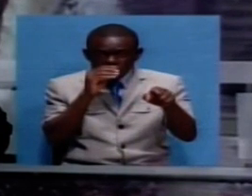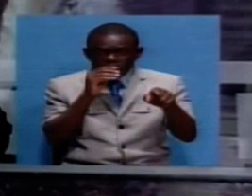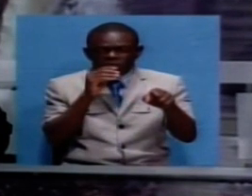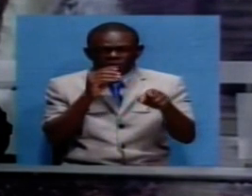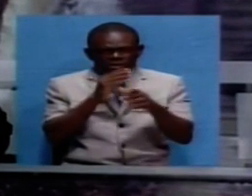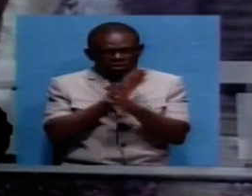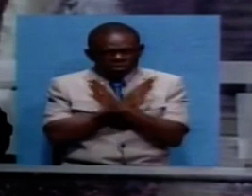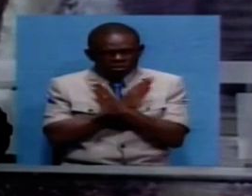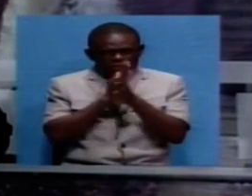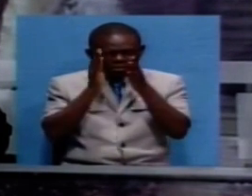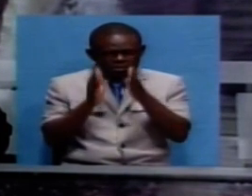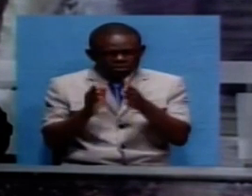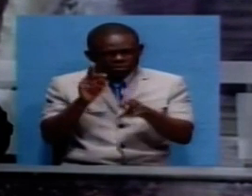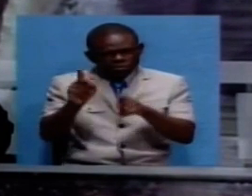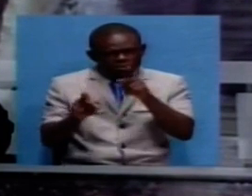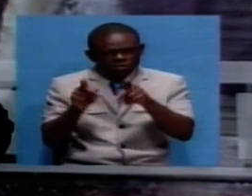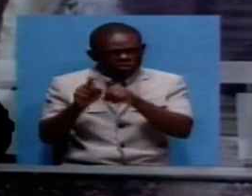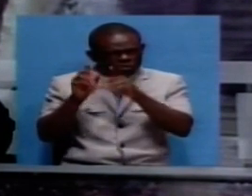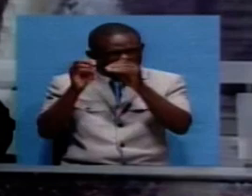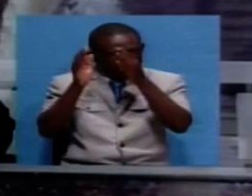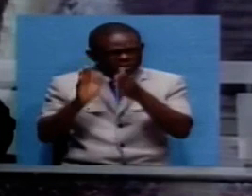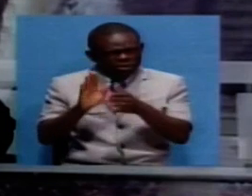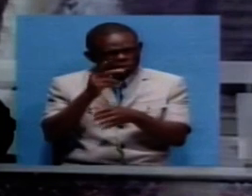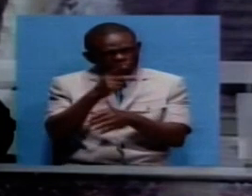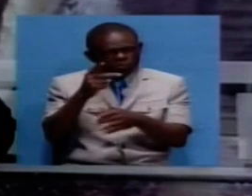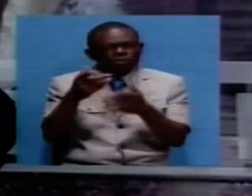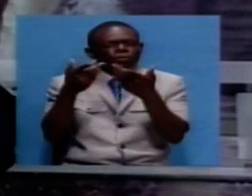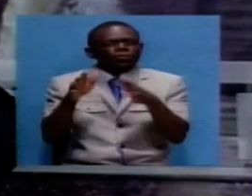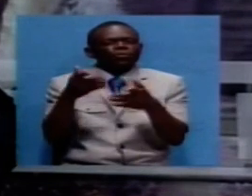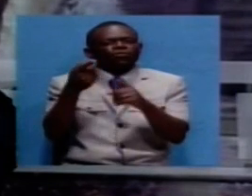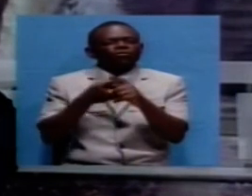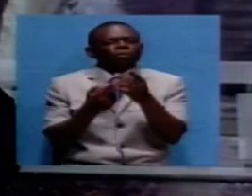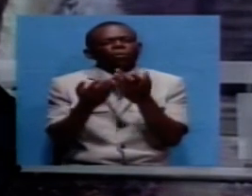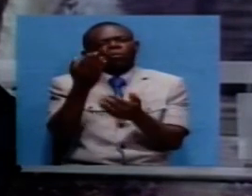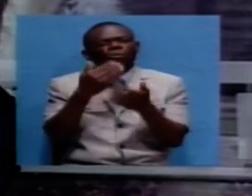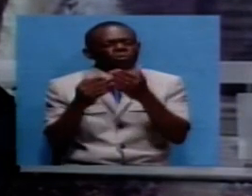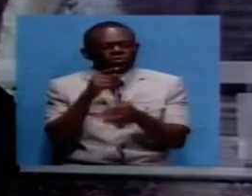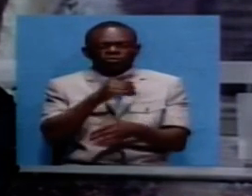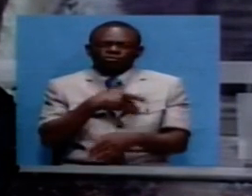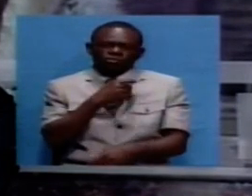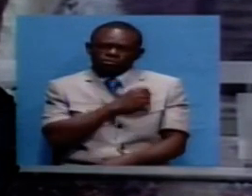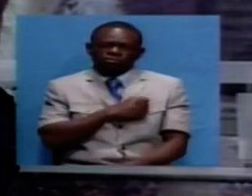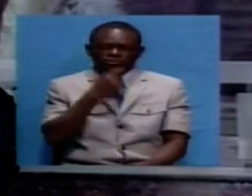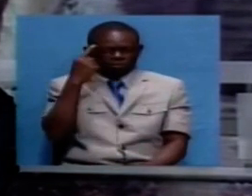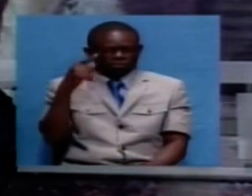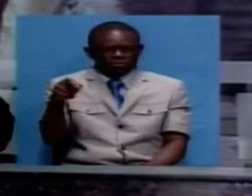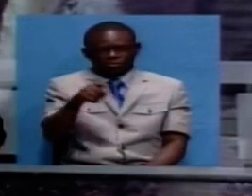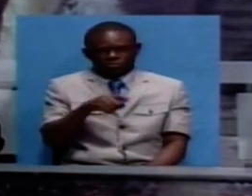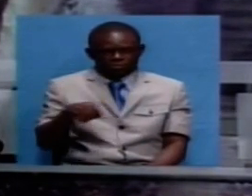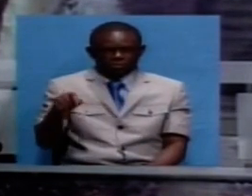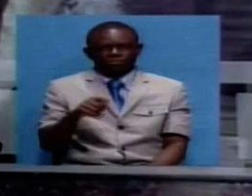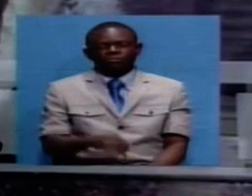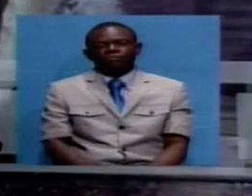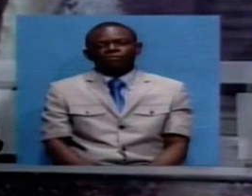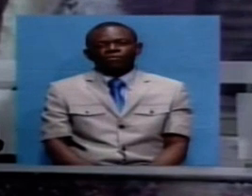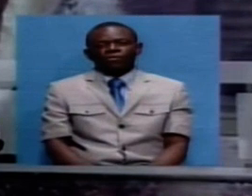property in fires that have characterized the country in the recent past. And Zambian DNA